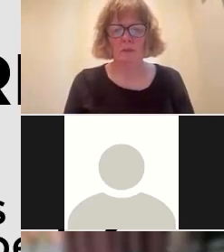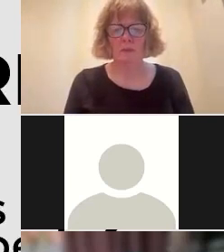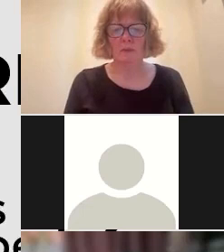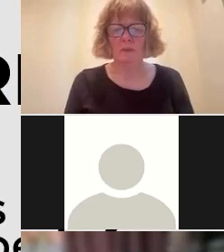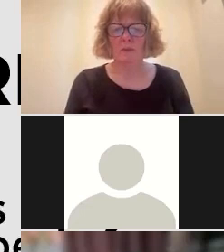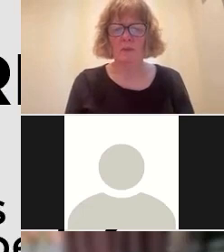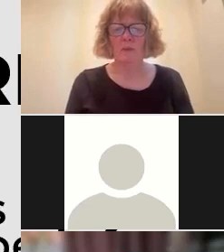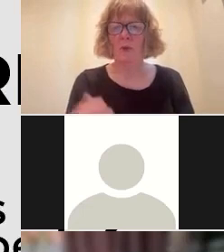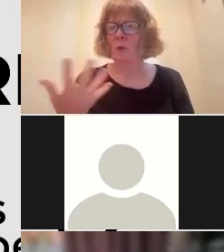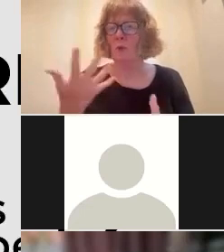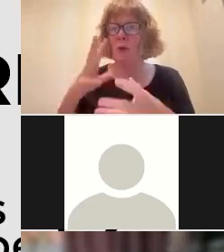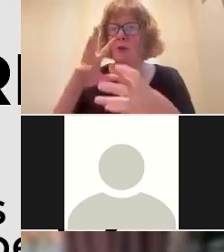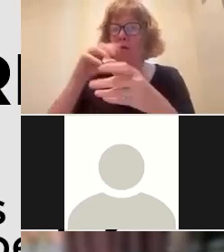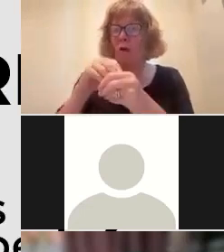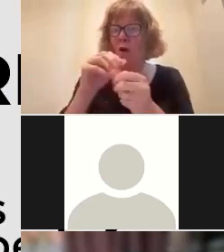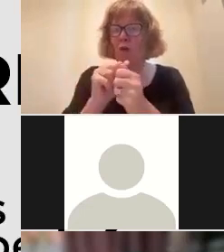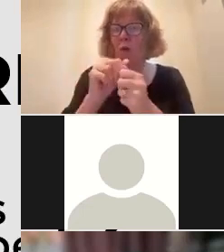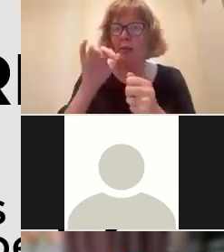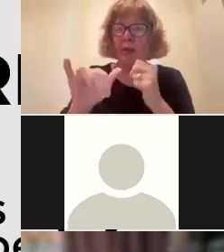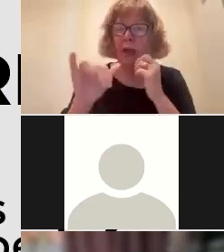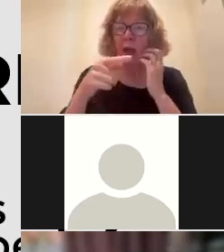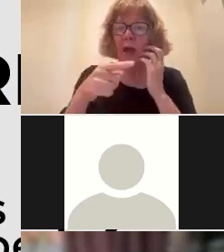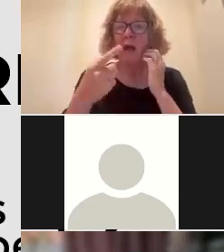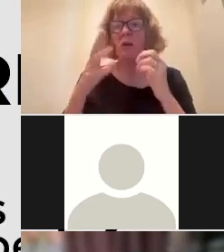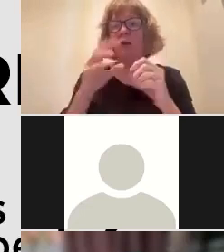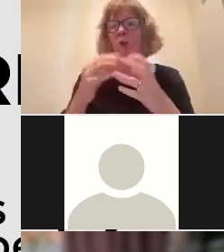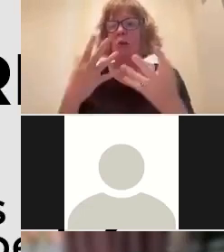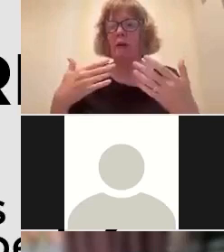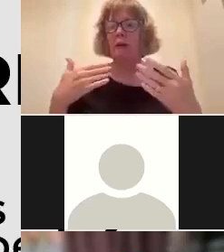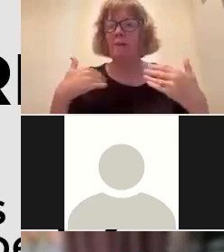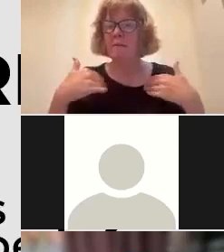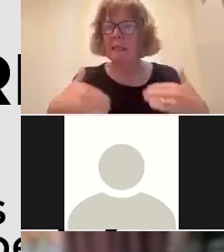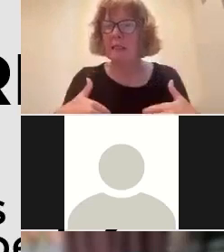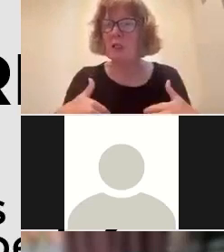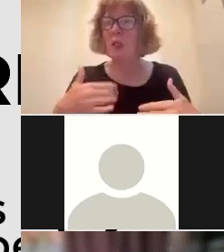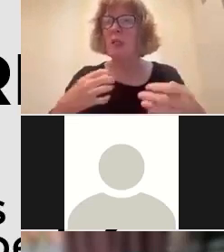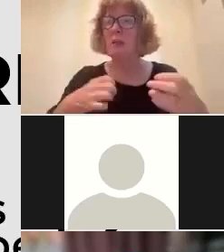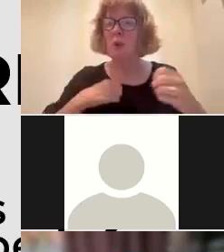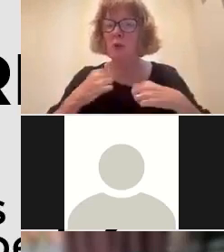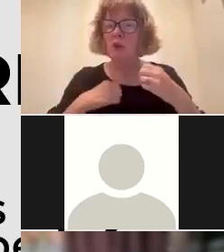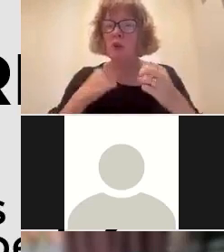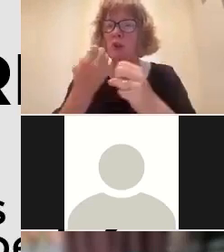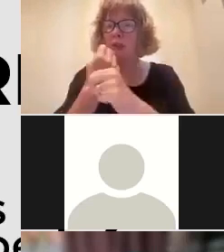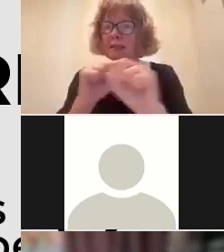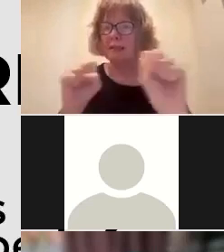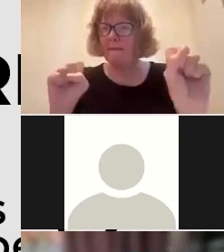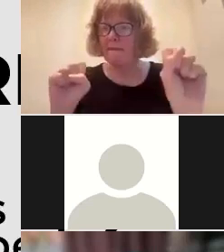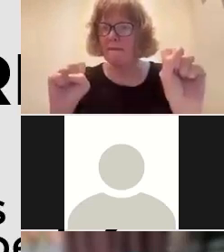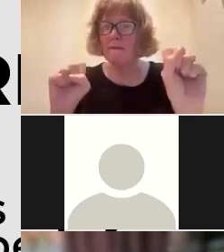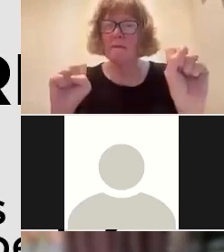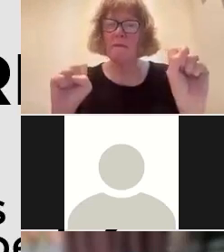So the components of trauma-informed care include physical and emotional safety,